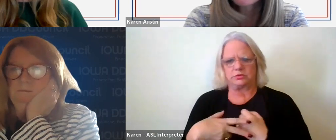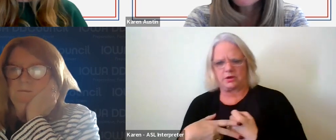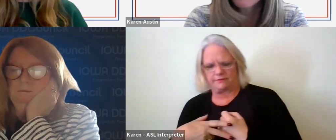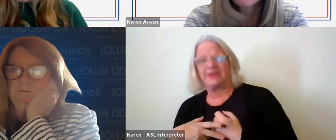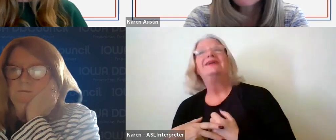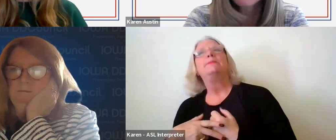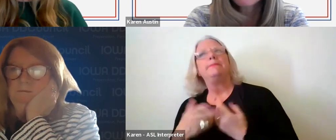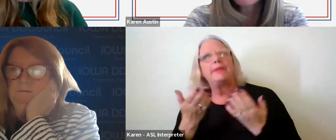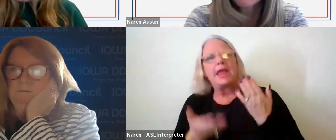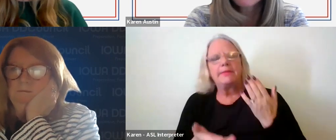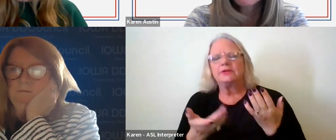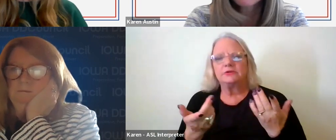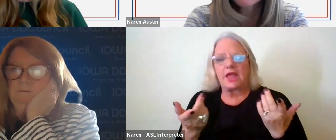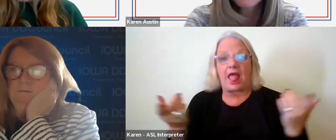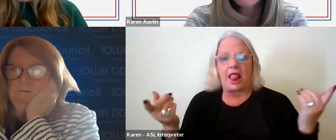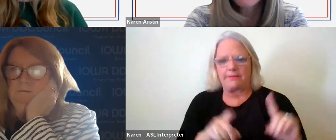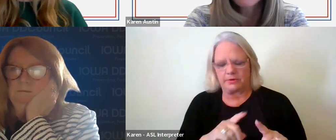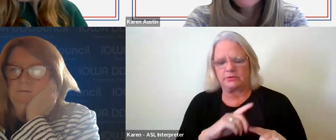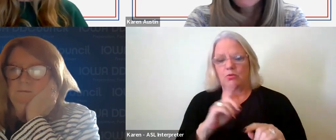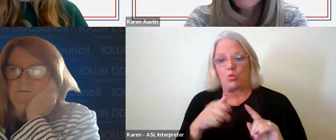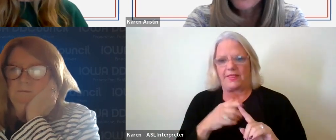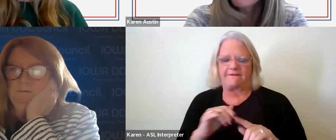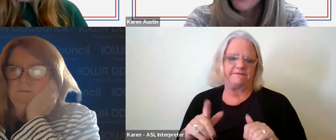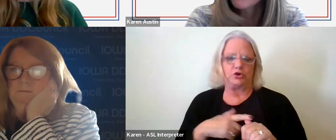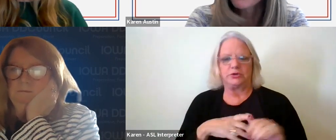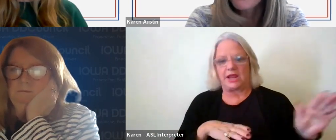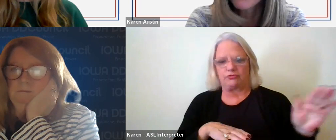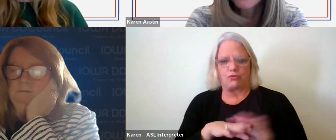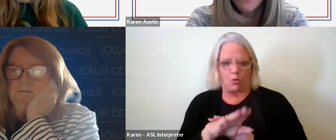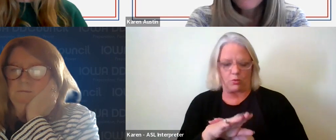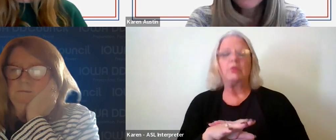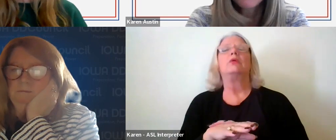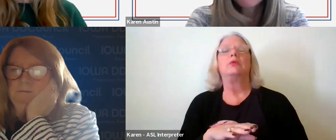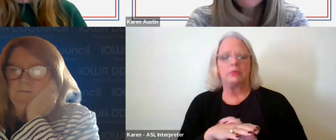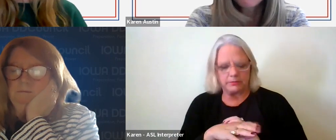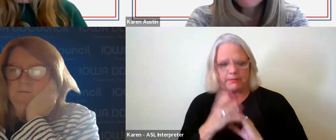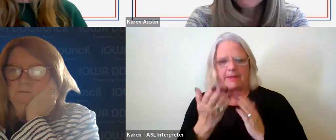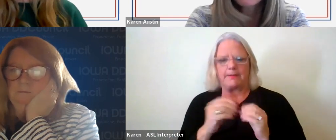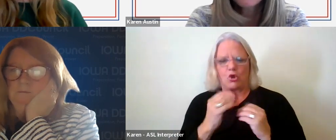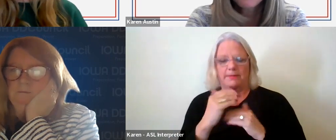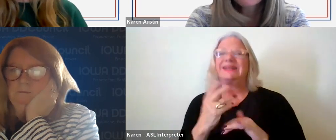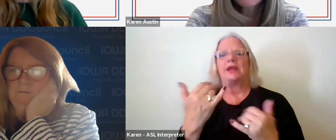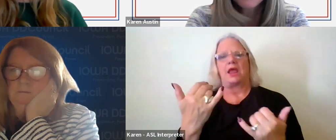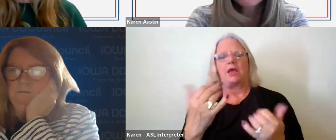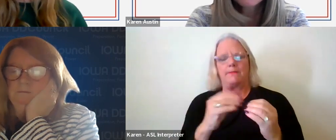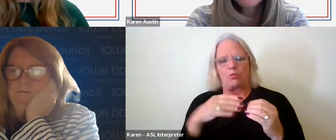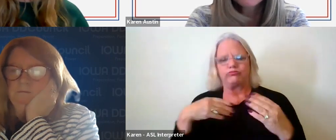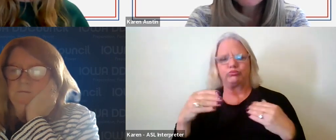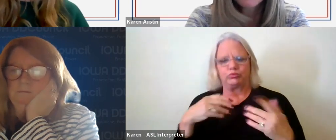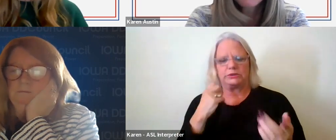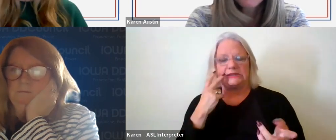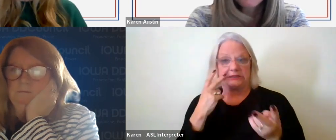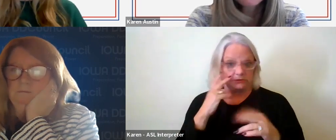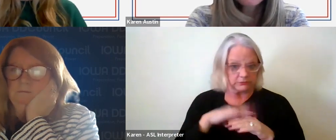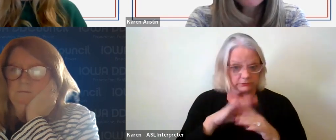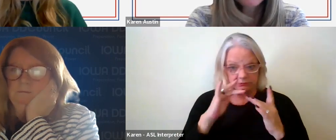been just the way that the enrollment was presented. I think we've gotten a little bit better at how the enrollment forms or the online process works.